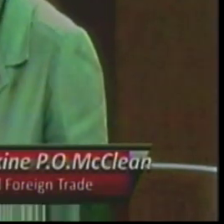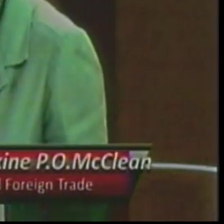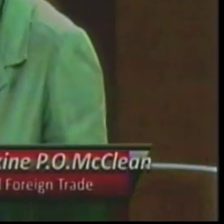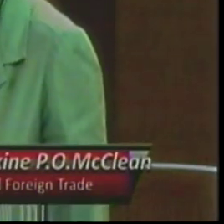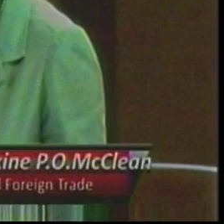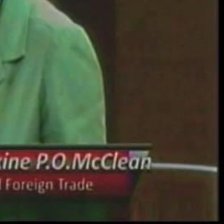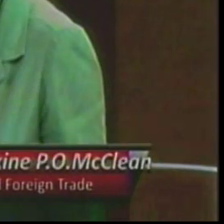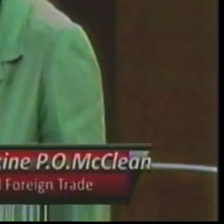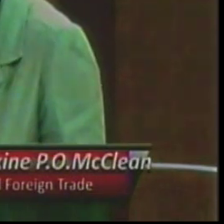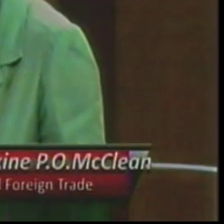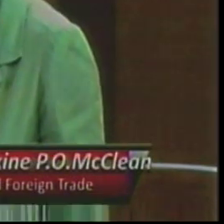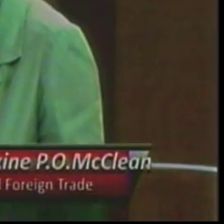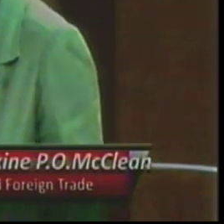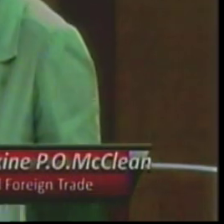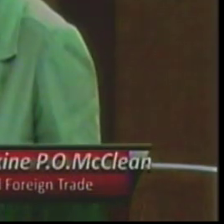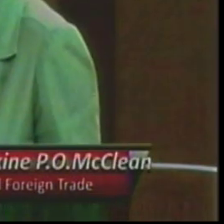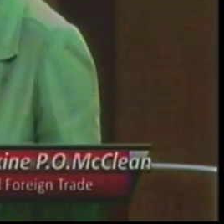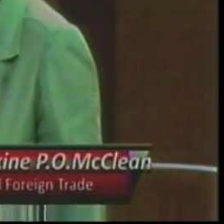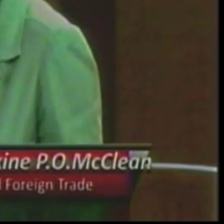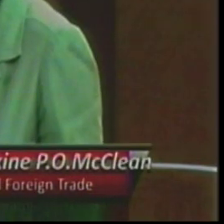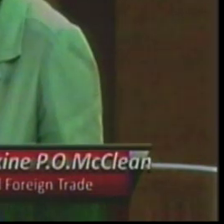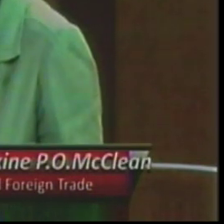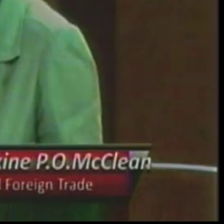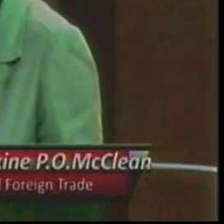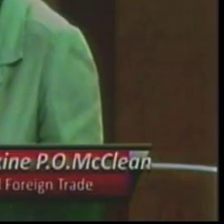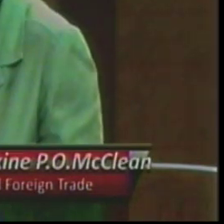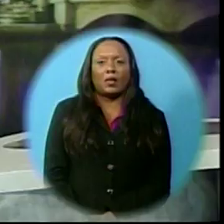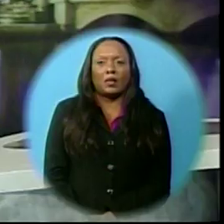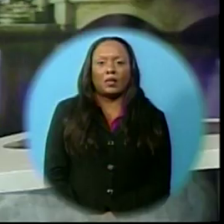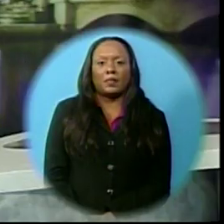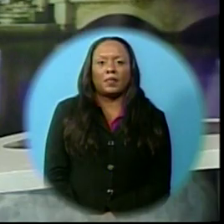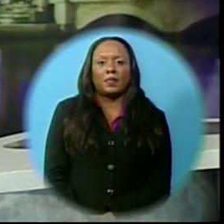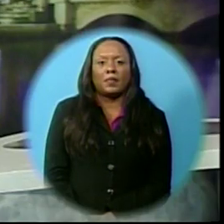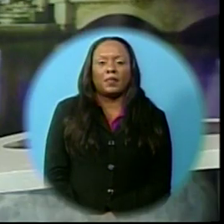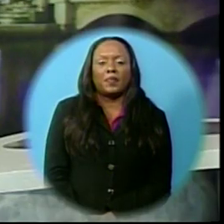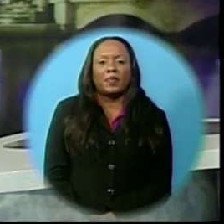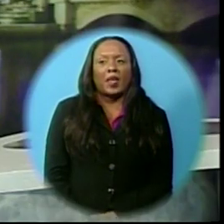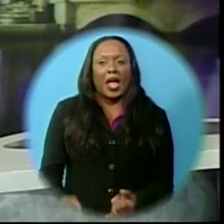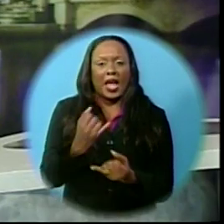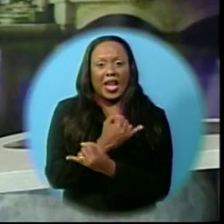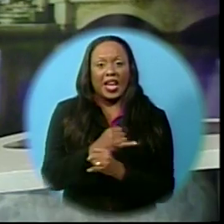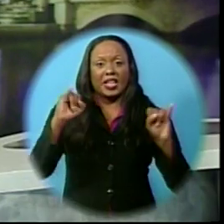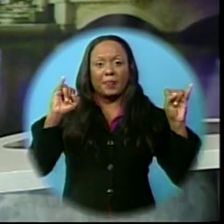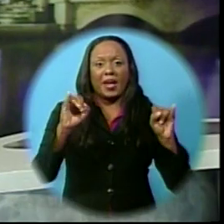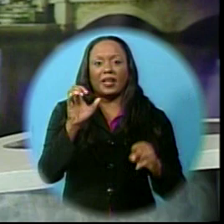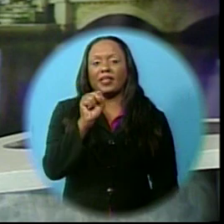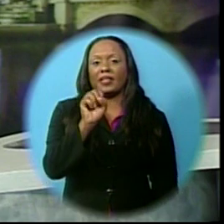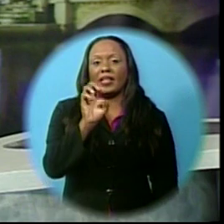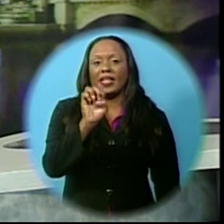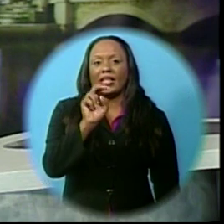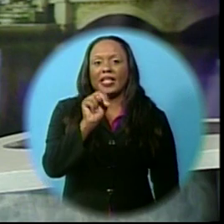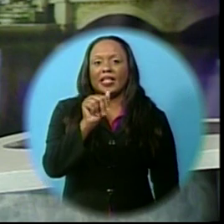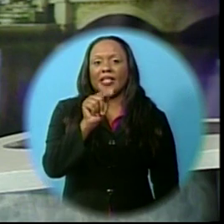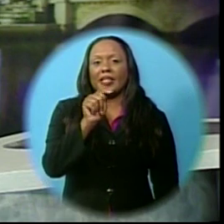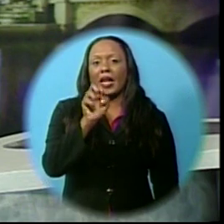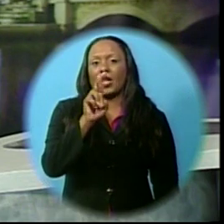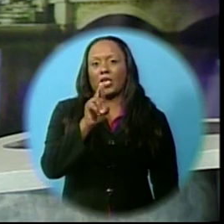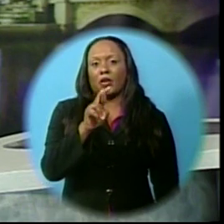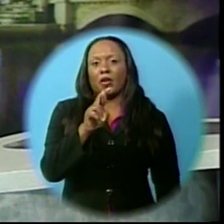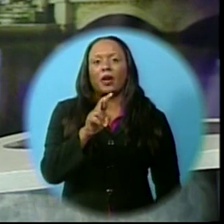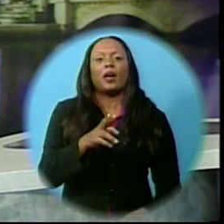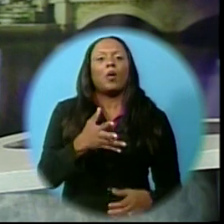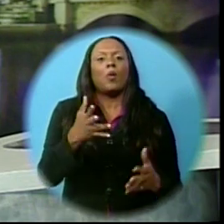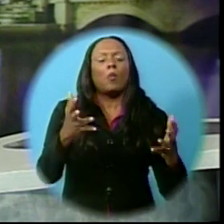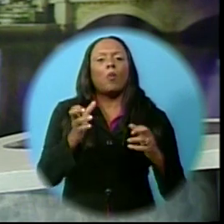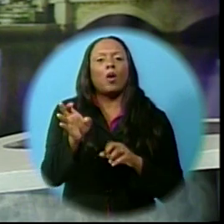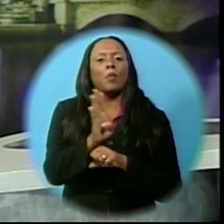the ministry, for example, my ministry, can do a number of things. Independent Senator Professor Henry Fraser wants Barbados